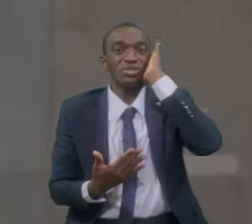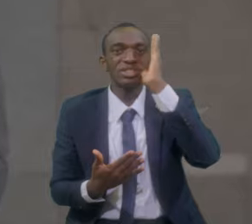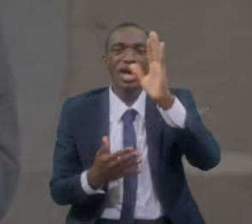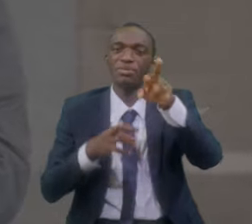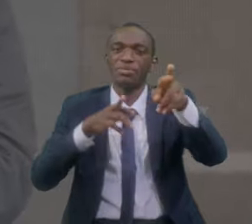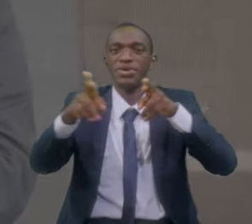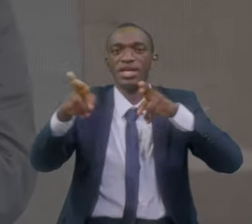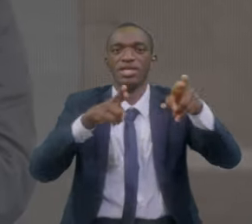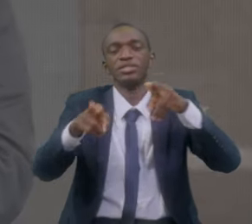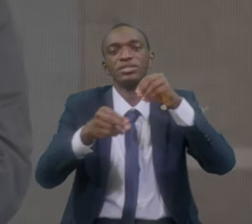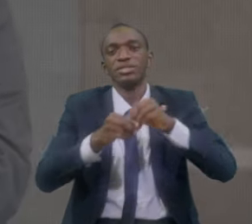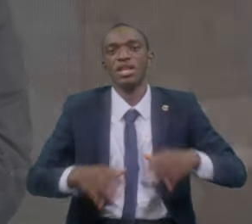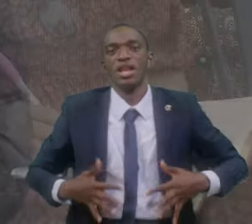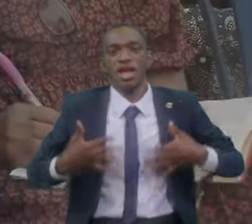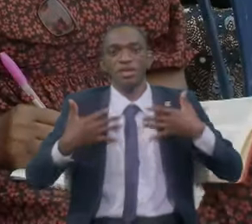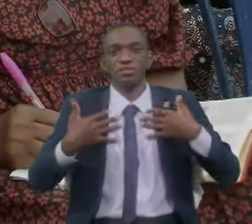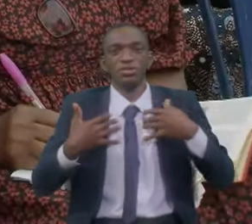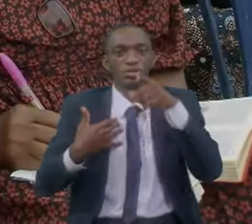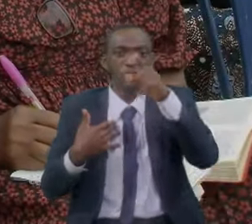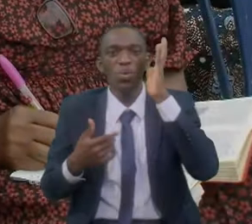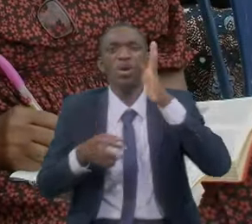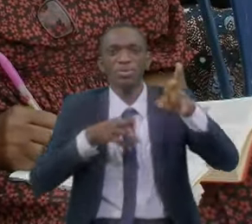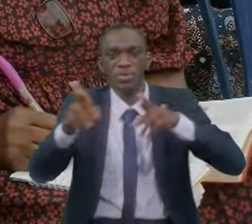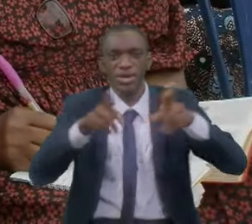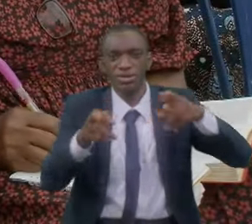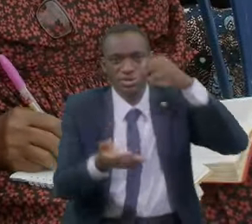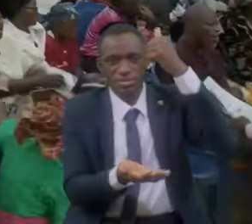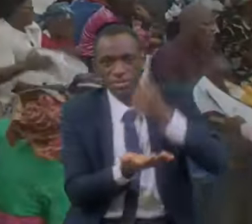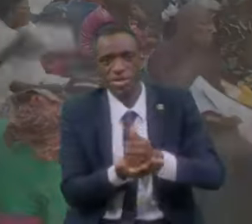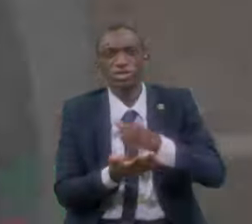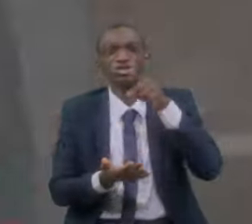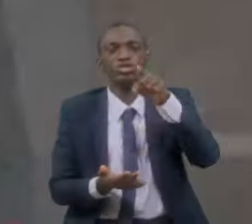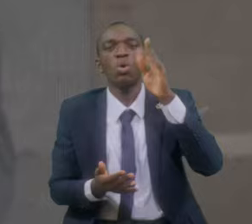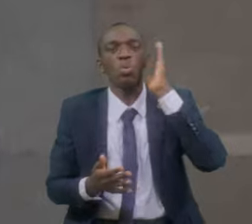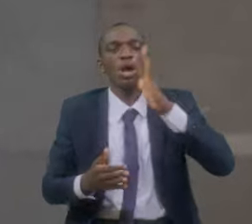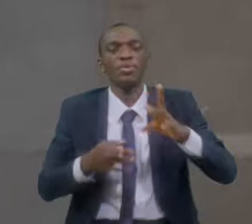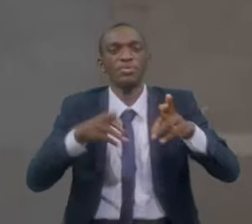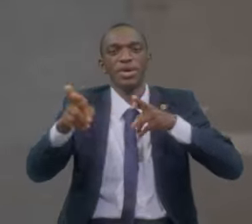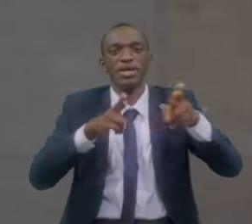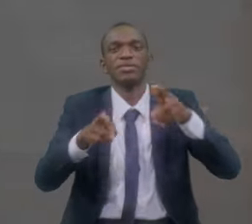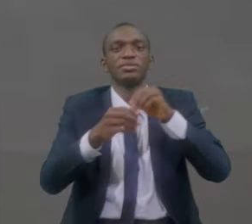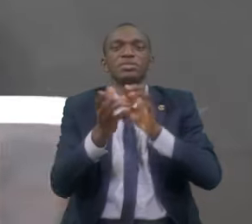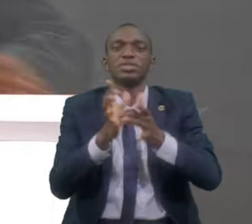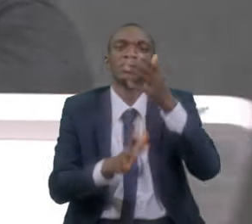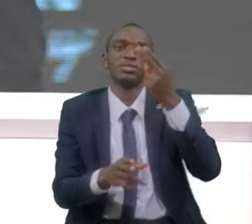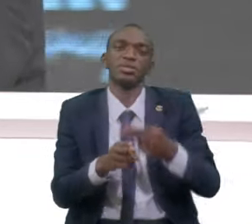life. You will reign. I said you will reign. The things that had dominion